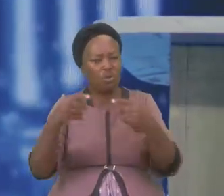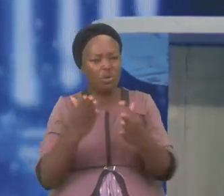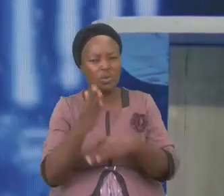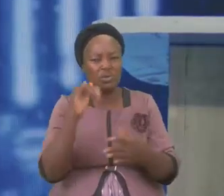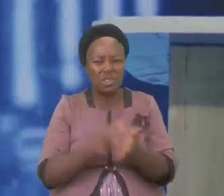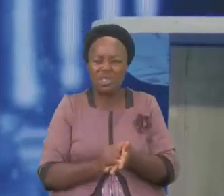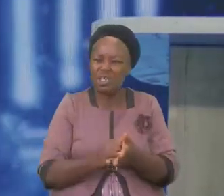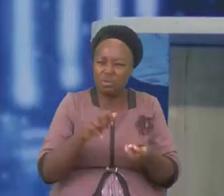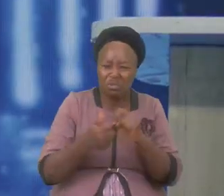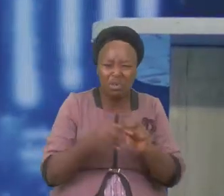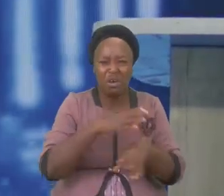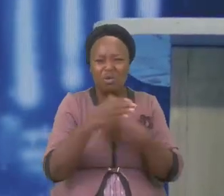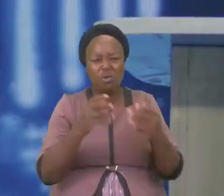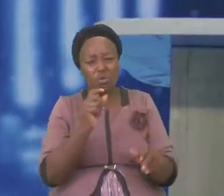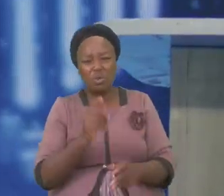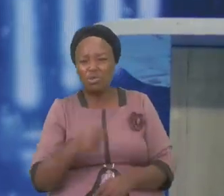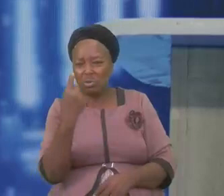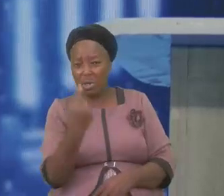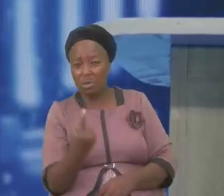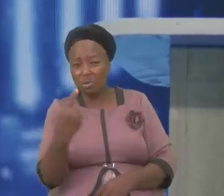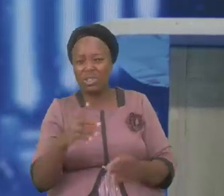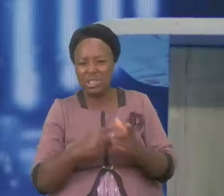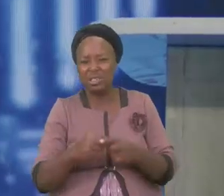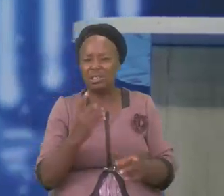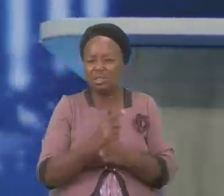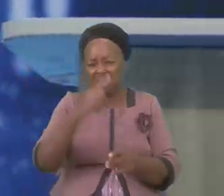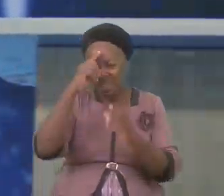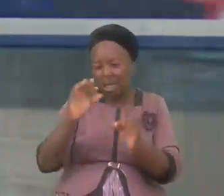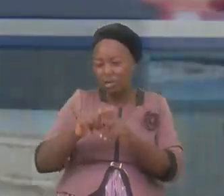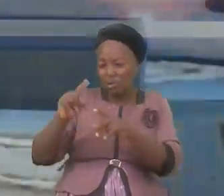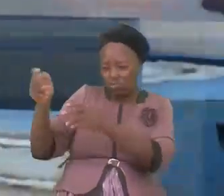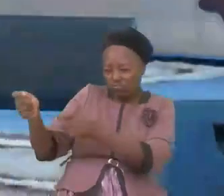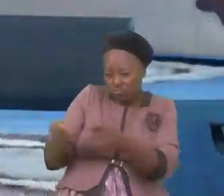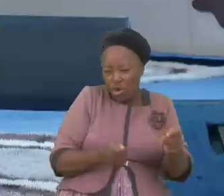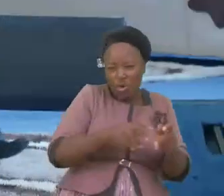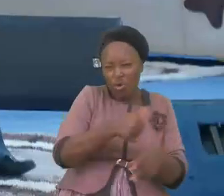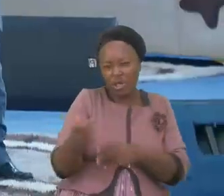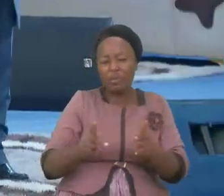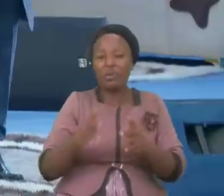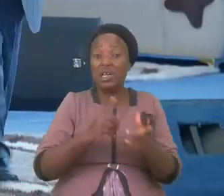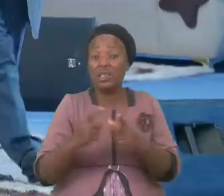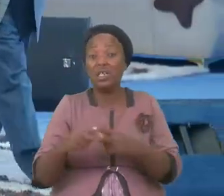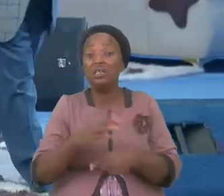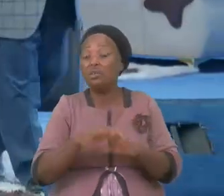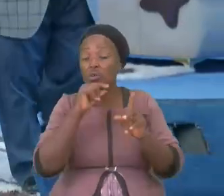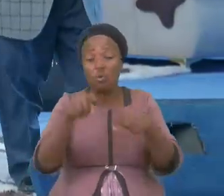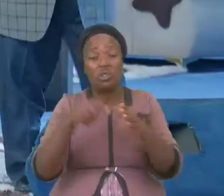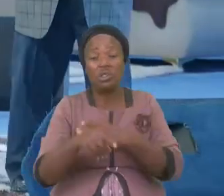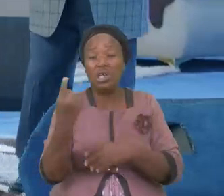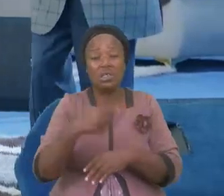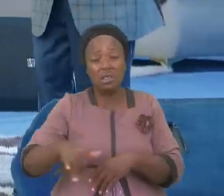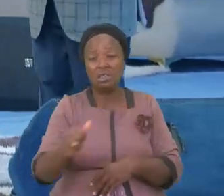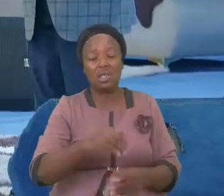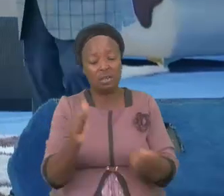that eternal destruction all alone. Exactly what the devil is thinking about.